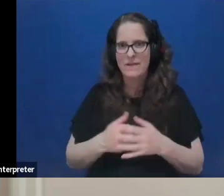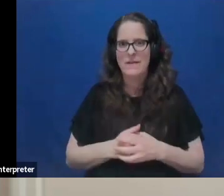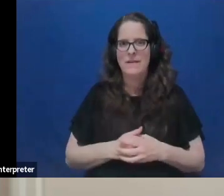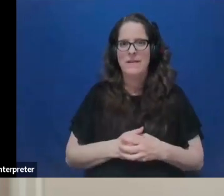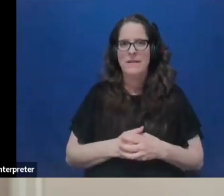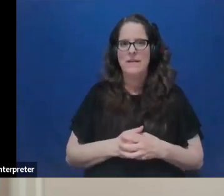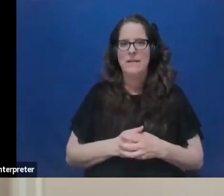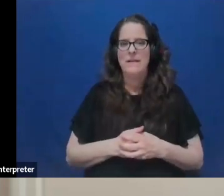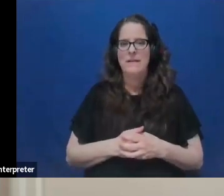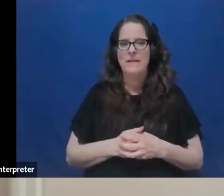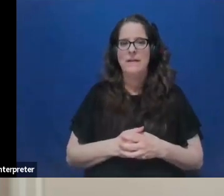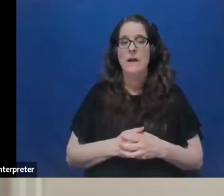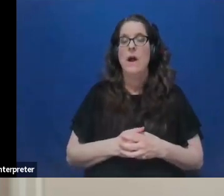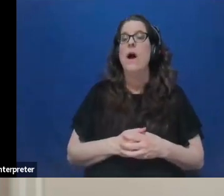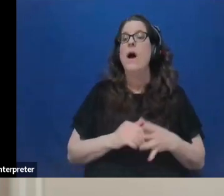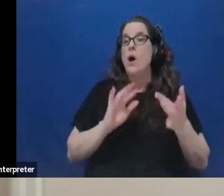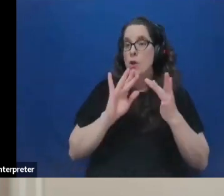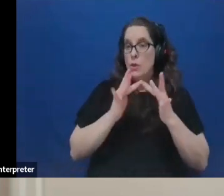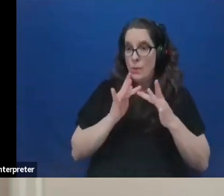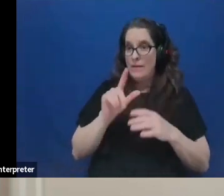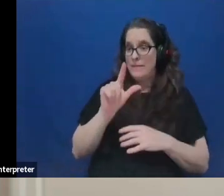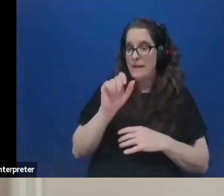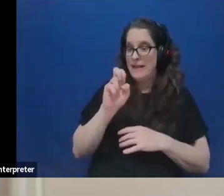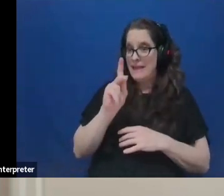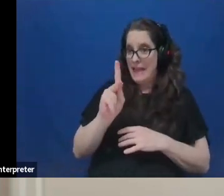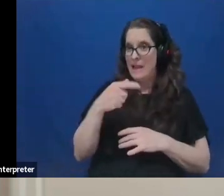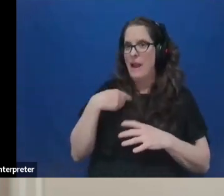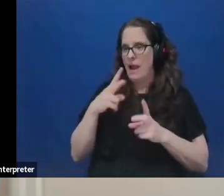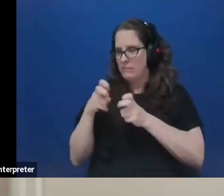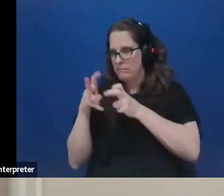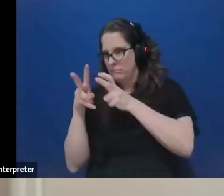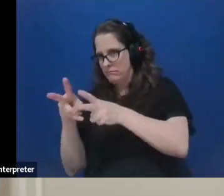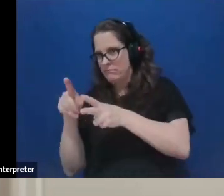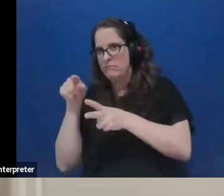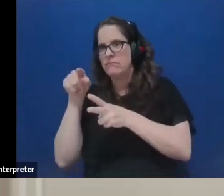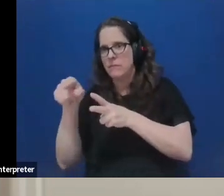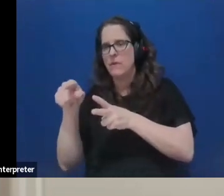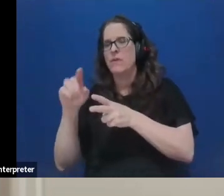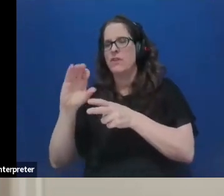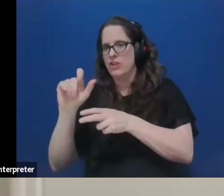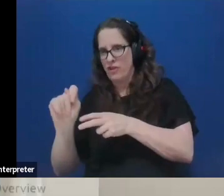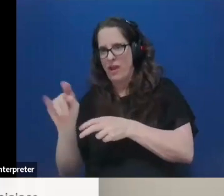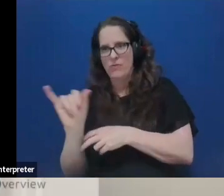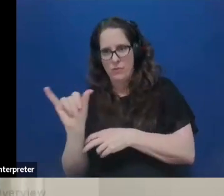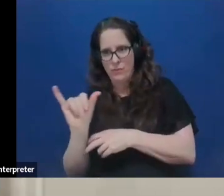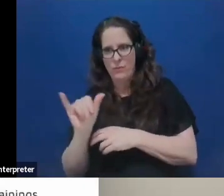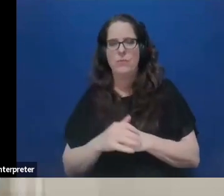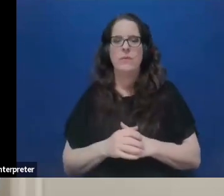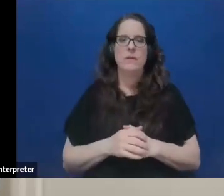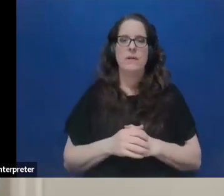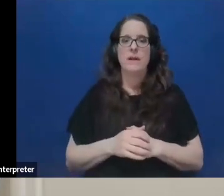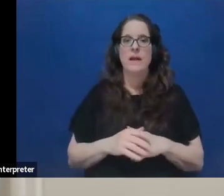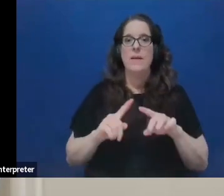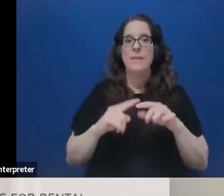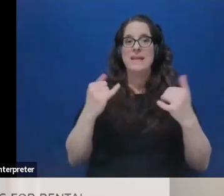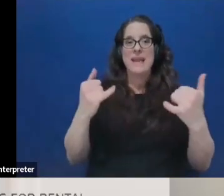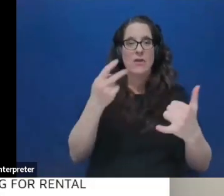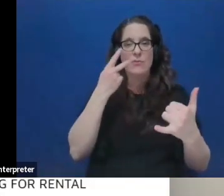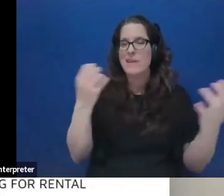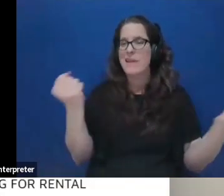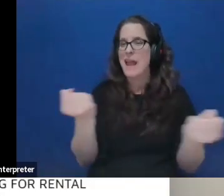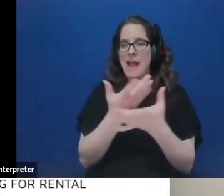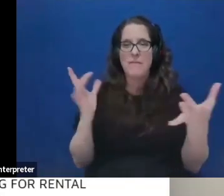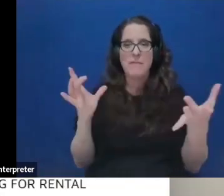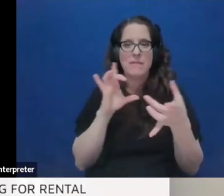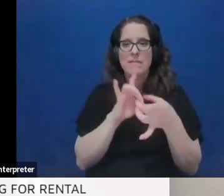our website in the chat, as well as the direct link to the navigator as well. But up here is all things MIH. What this